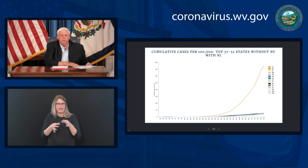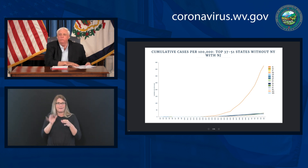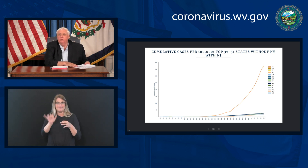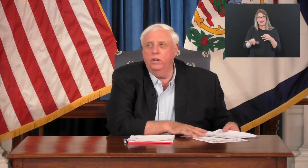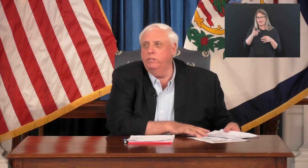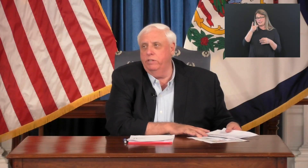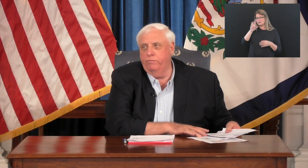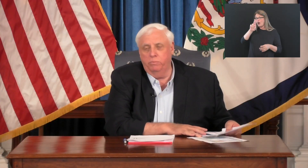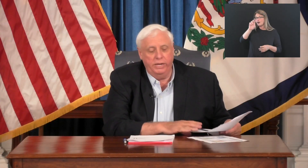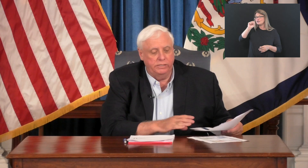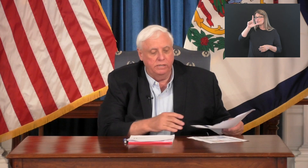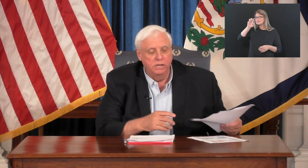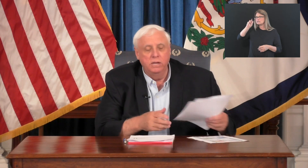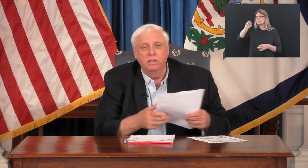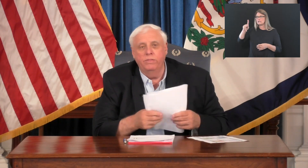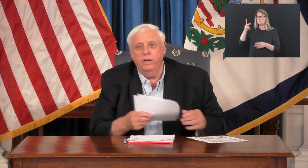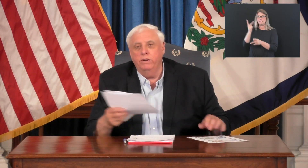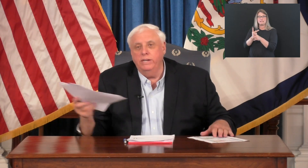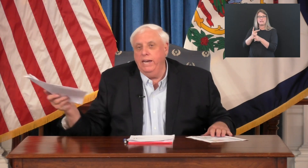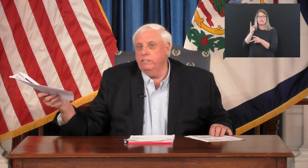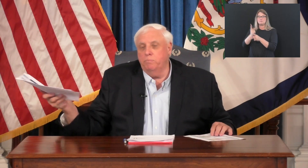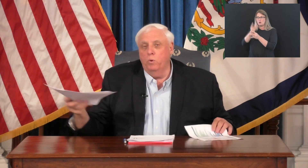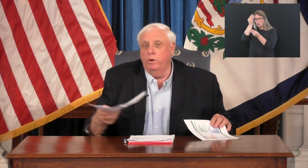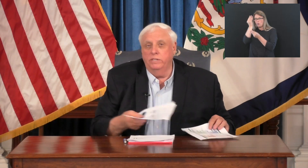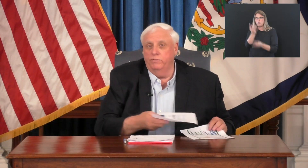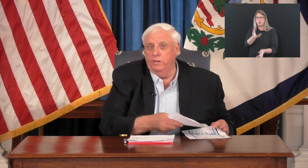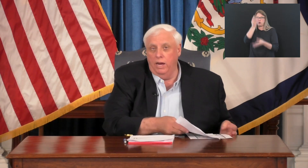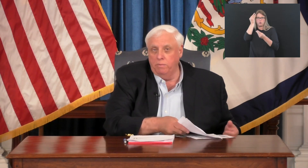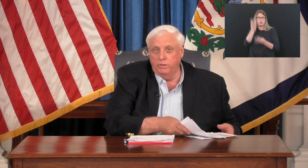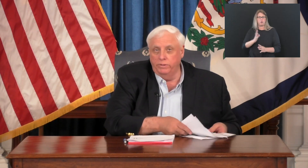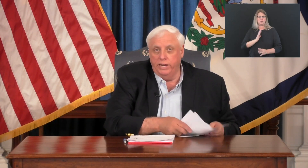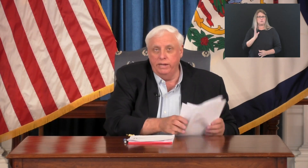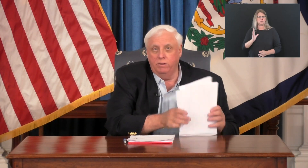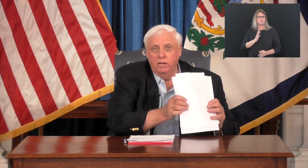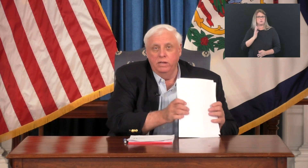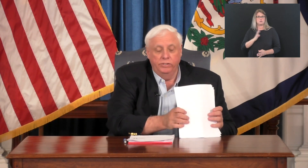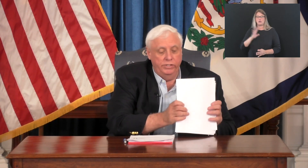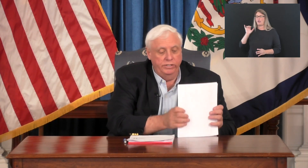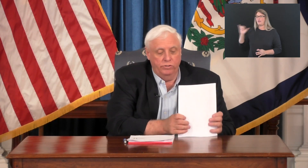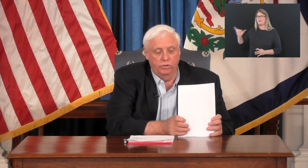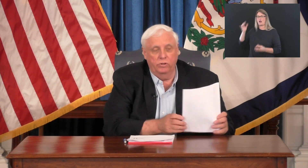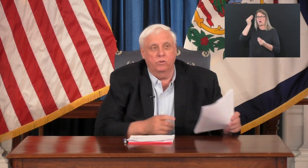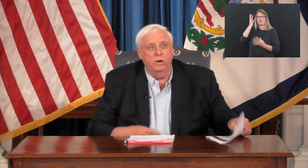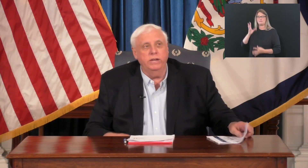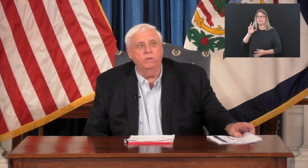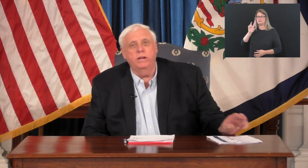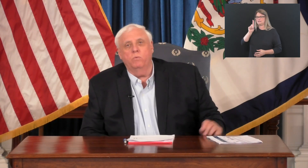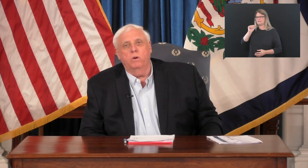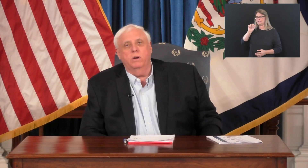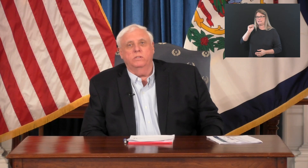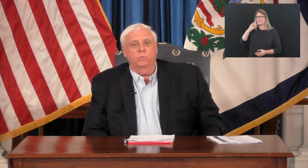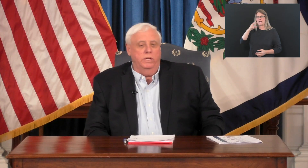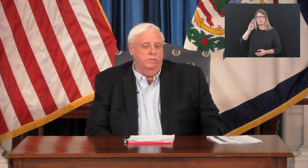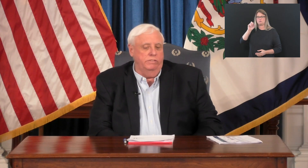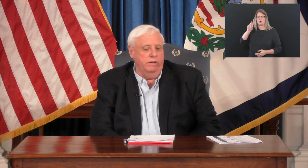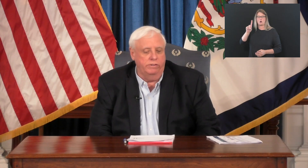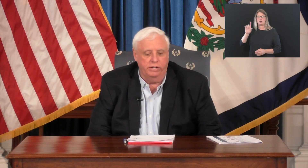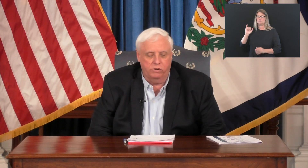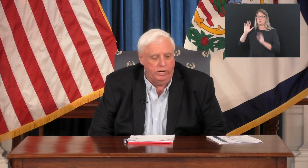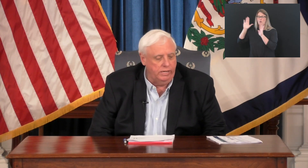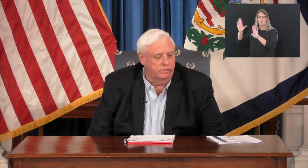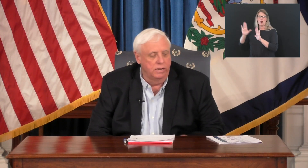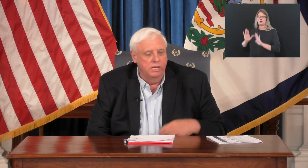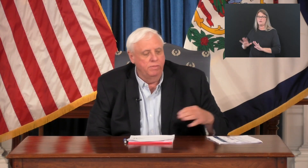given you tons of information. Their dashboard is phenomenal now. She's doing great work, as well as